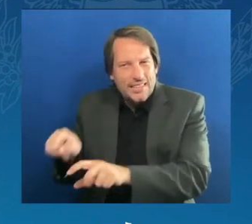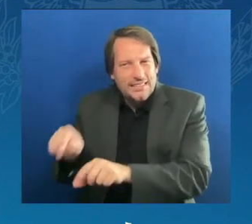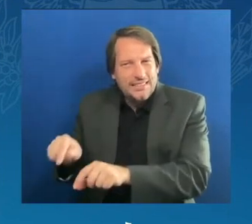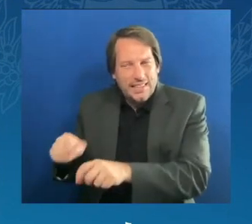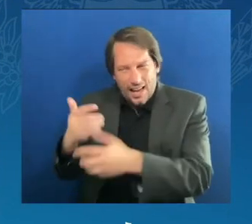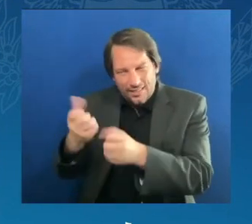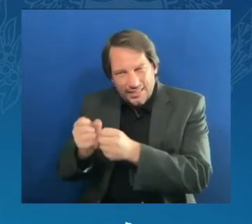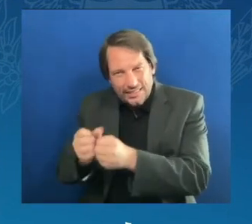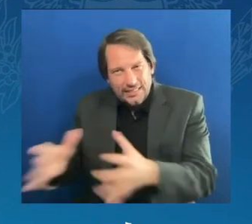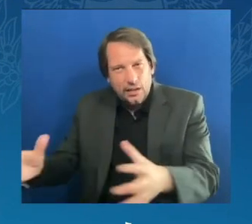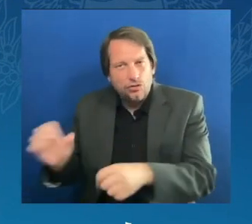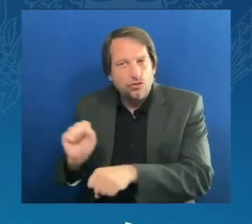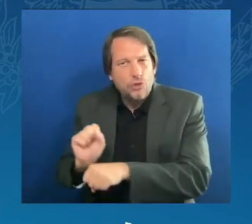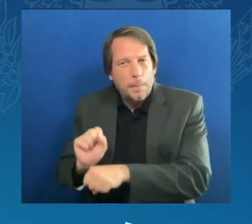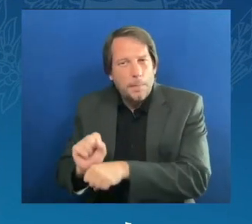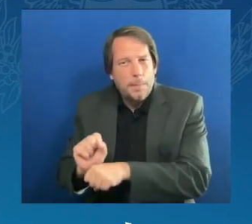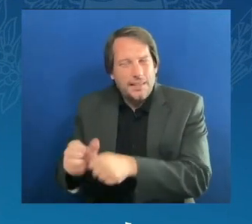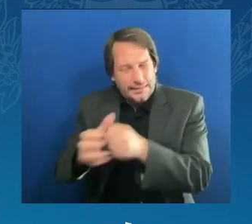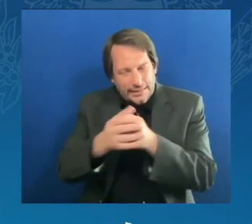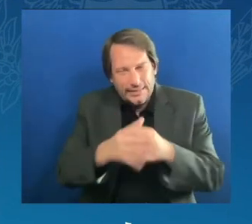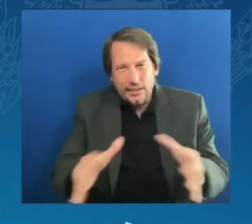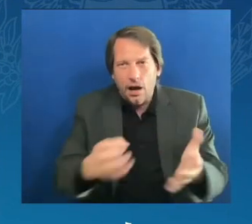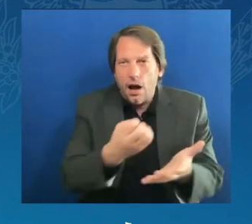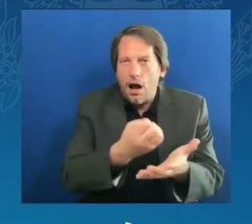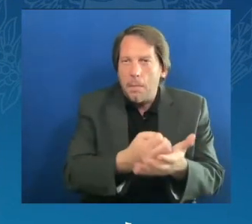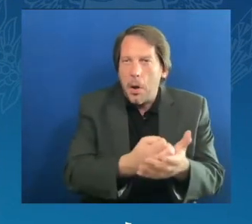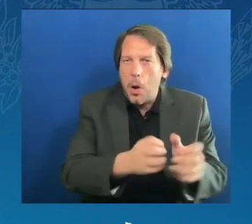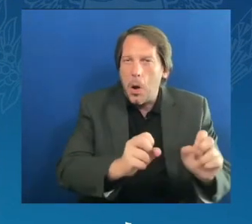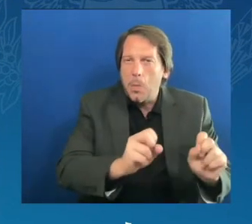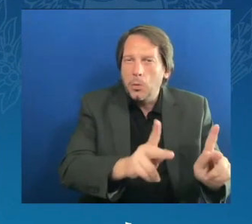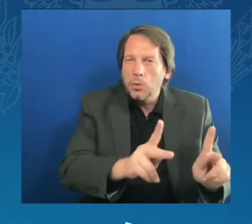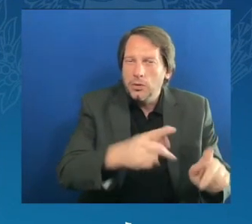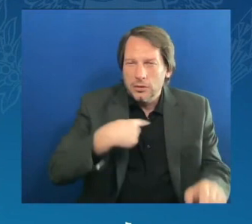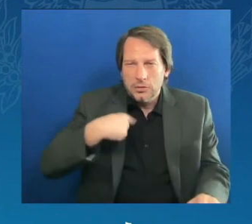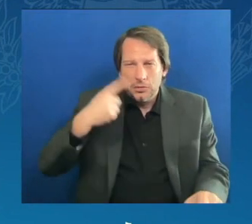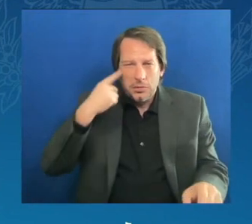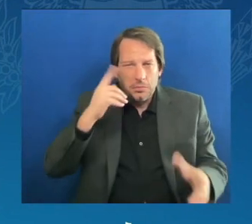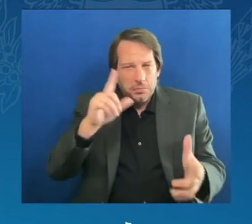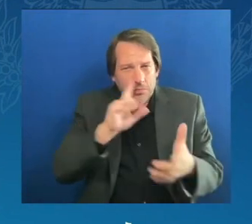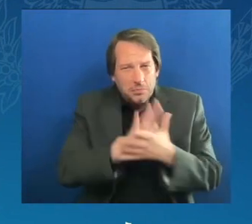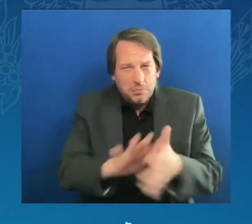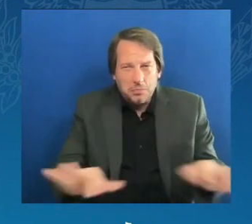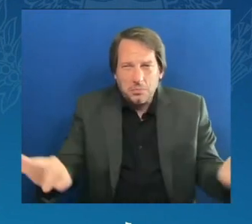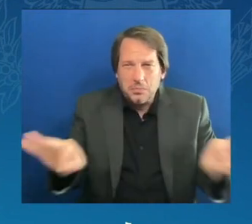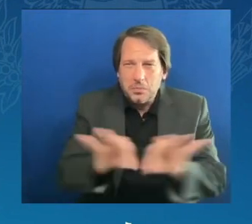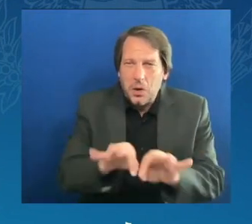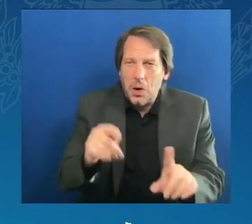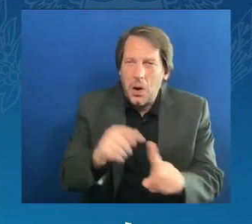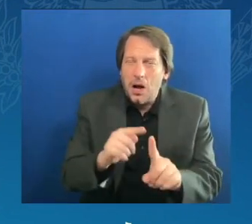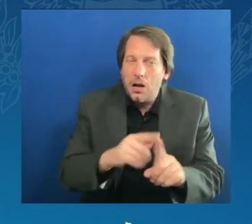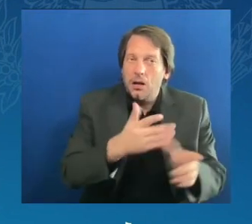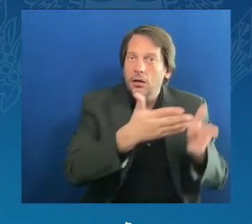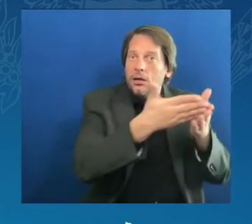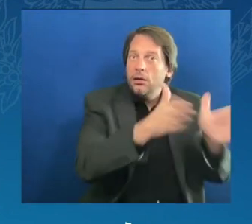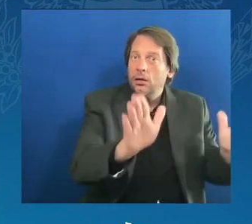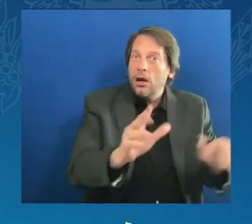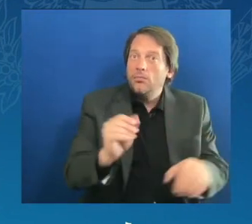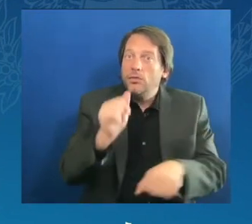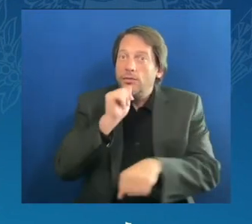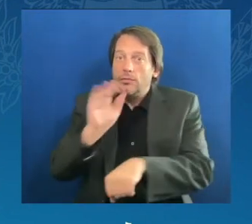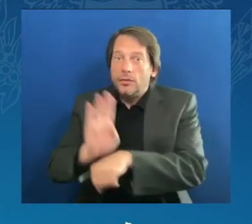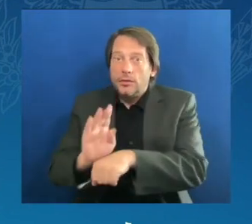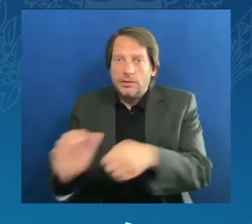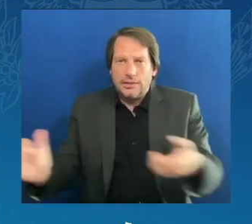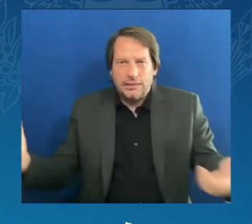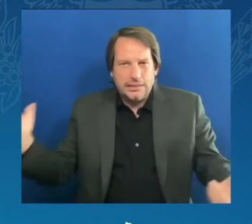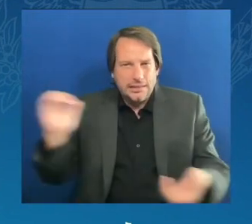essential to combine the resources, the experience, and the expertise of the private sector with the reach and the capacity that